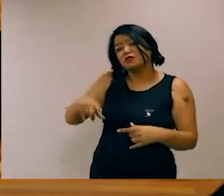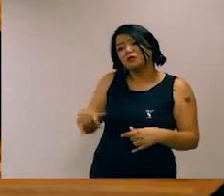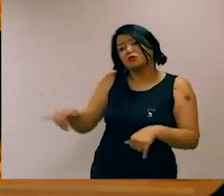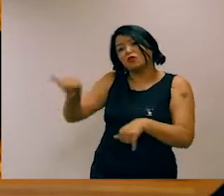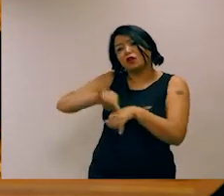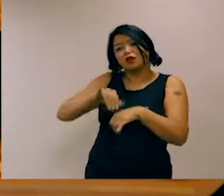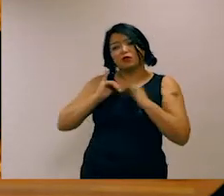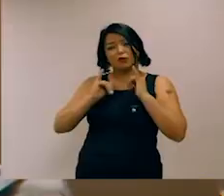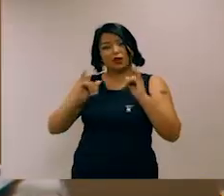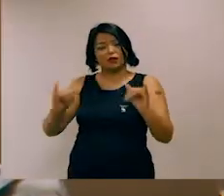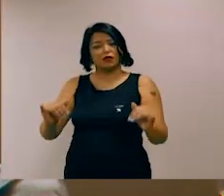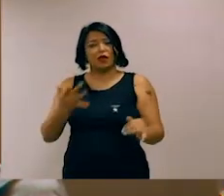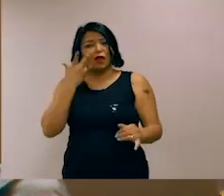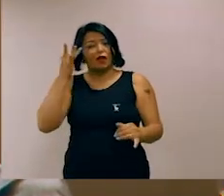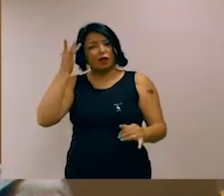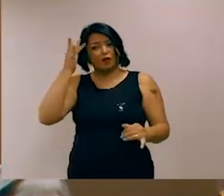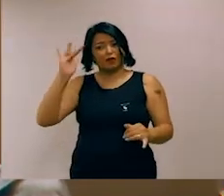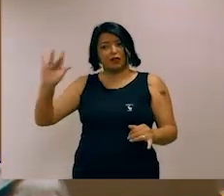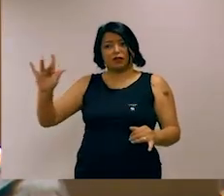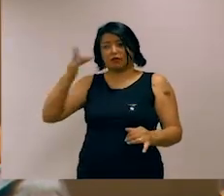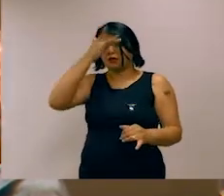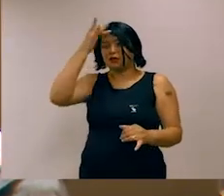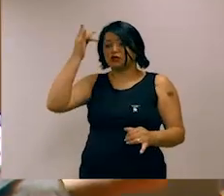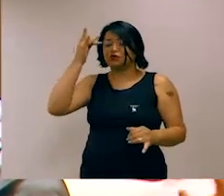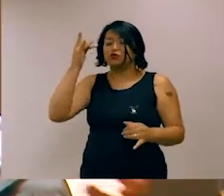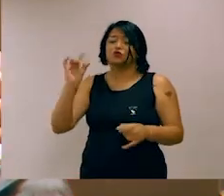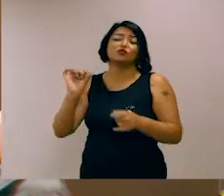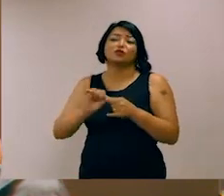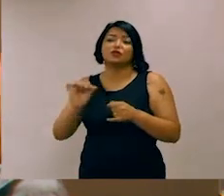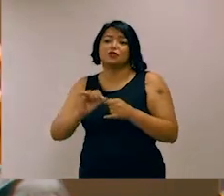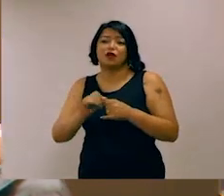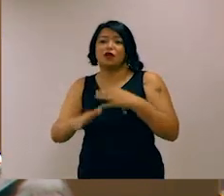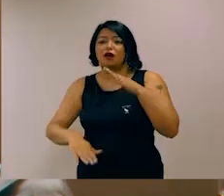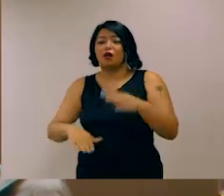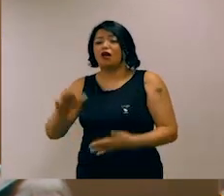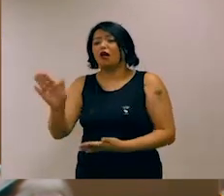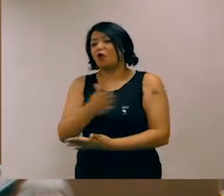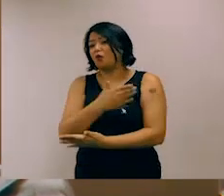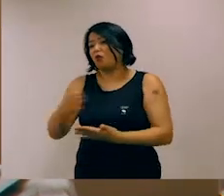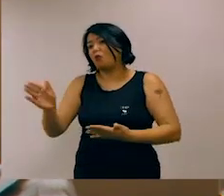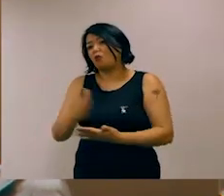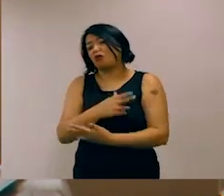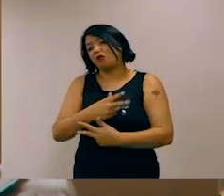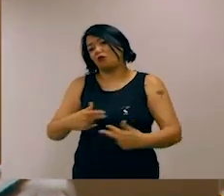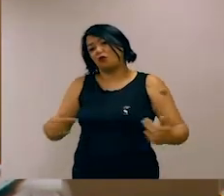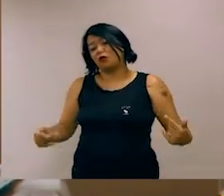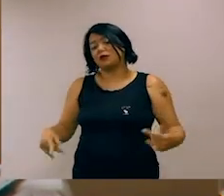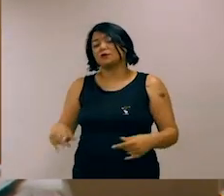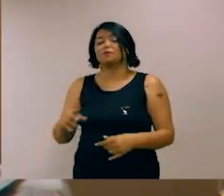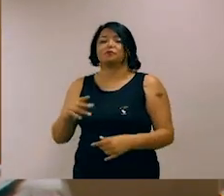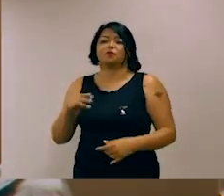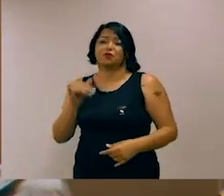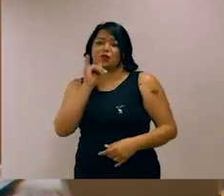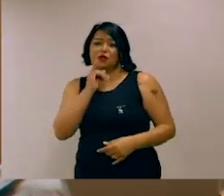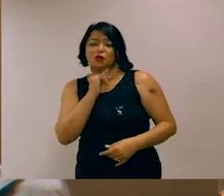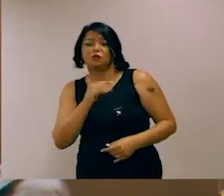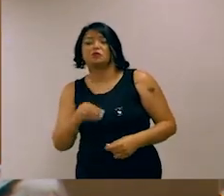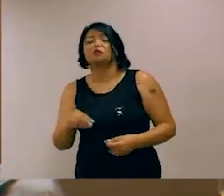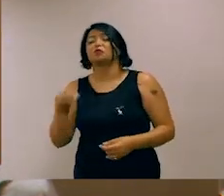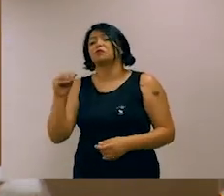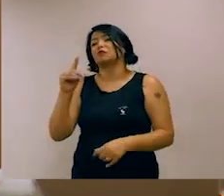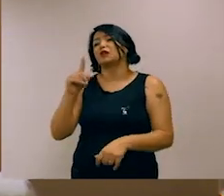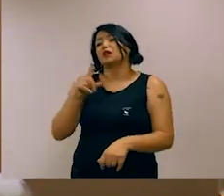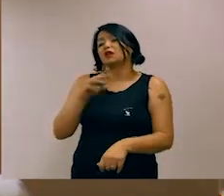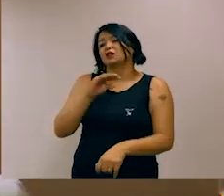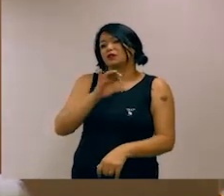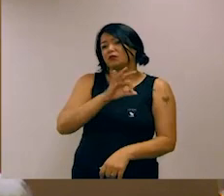law enforcement or encouraging certain groups to get education. But what